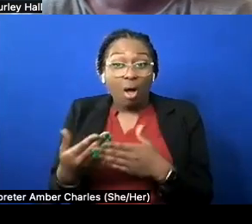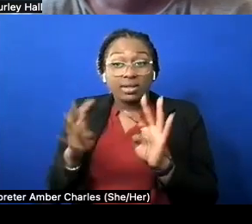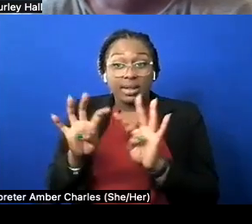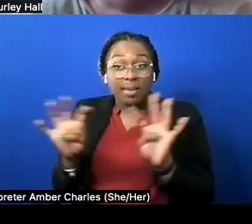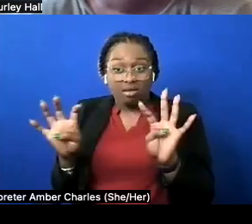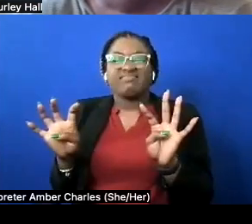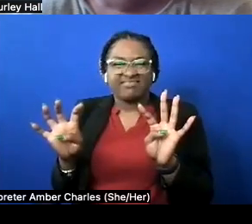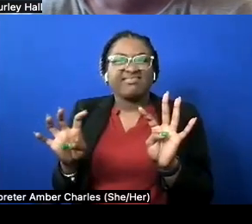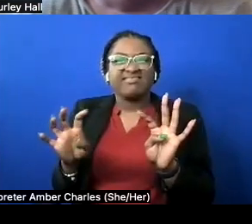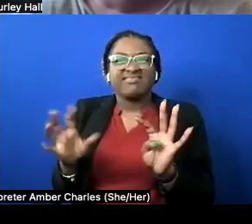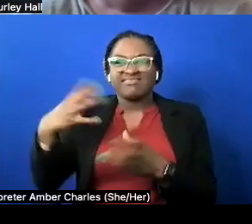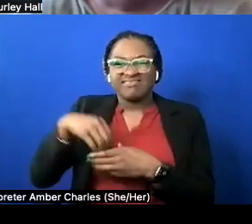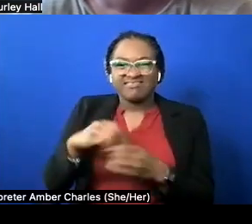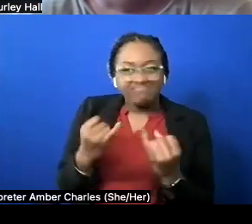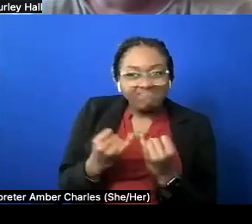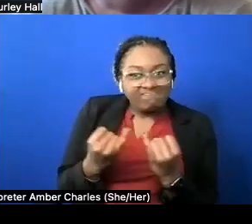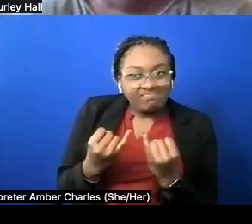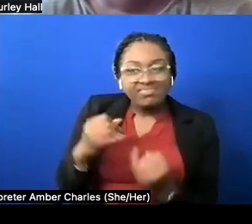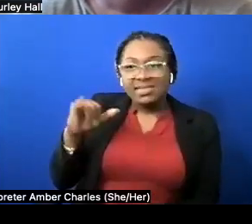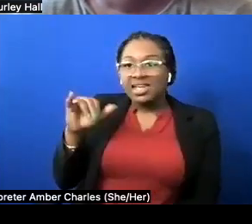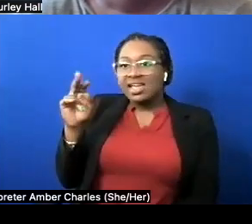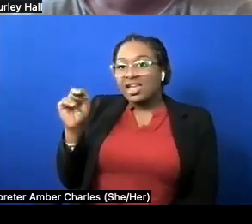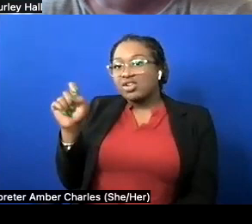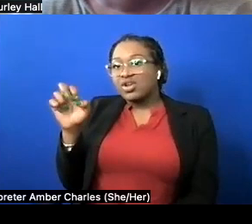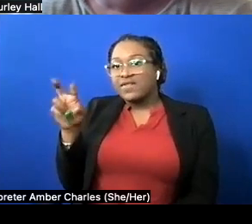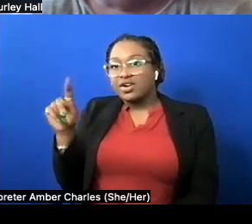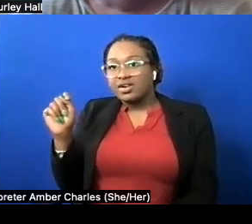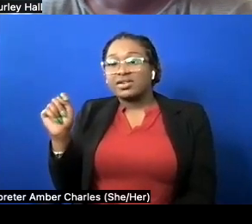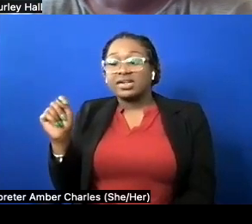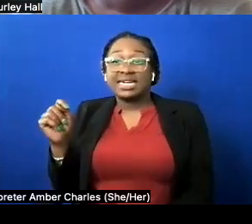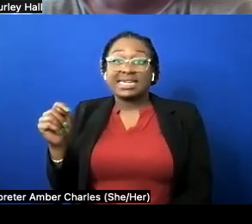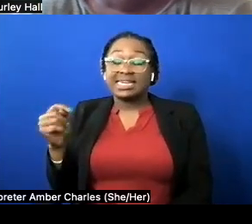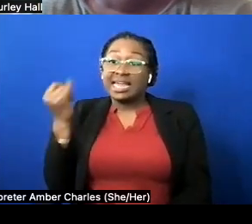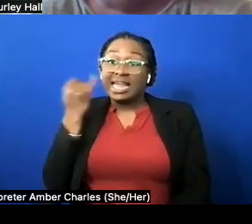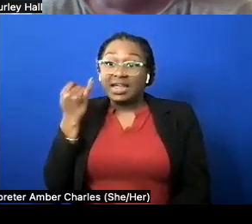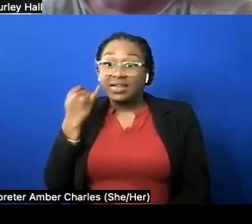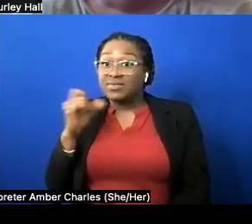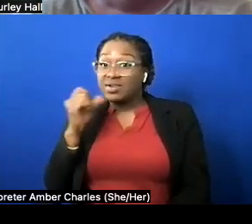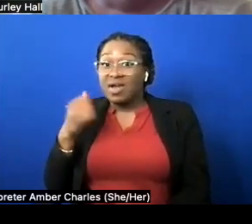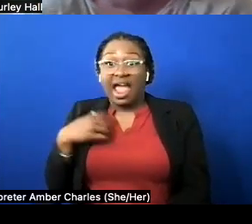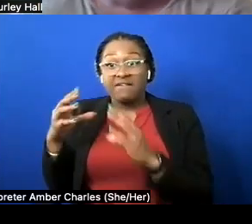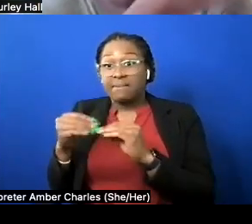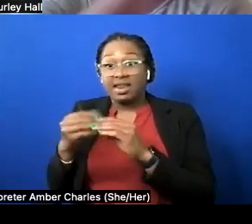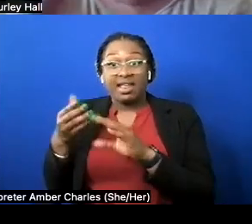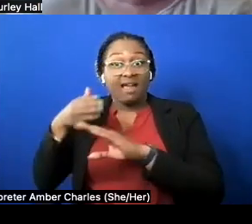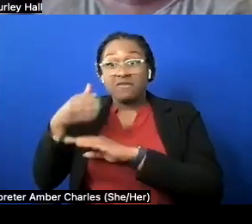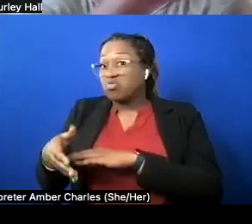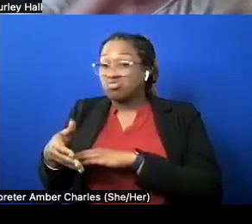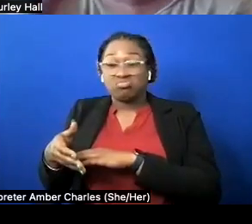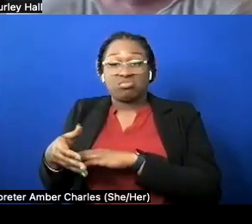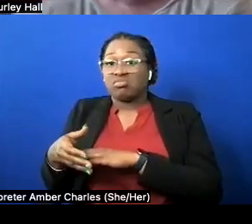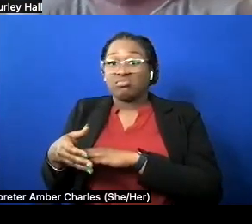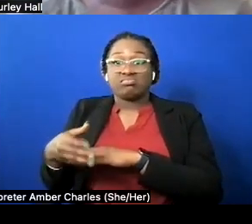introverts. And I can pretty much guarantee, unless we have like meetings immediately afterwards, there is going to